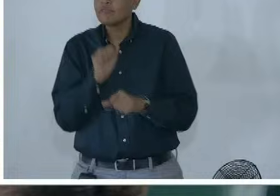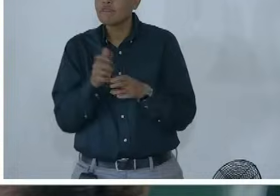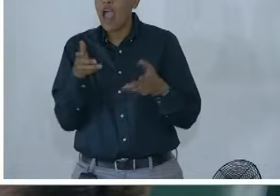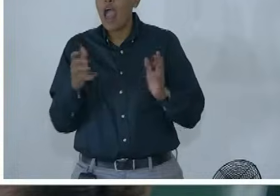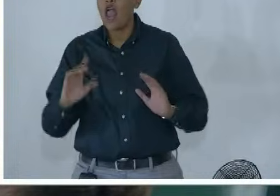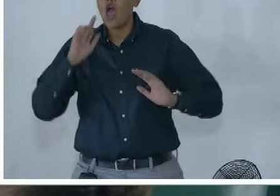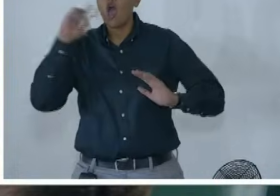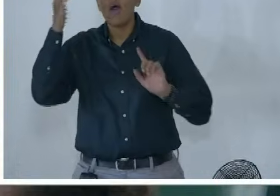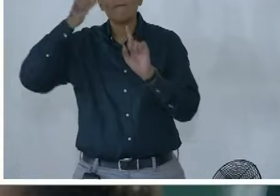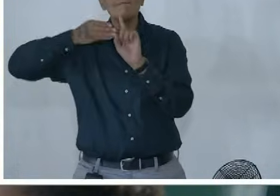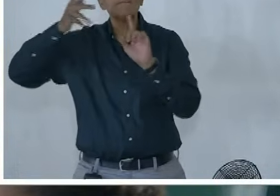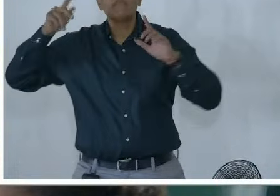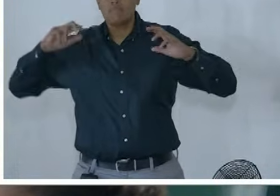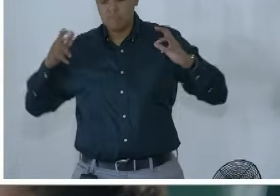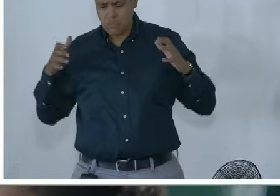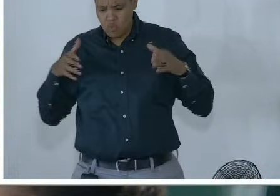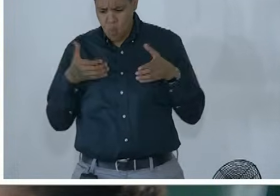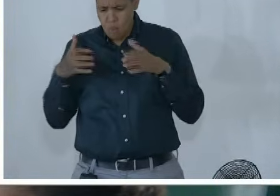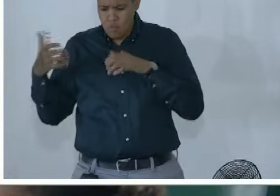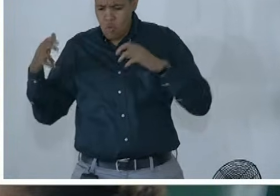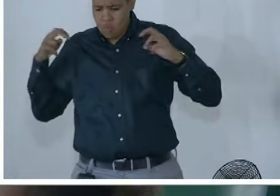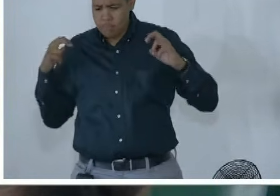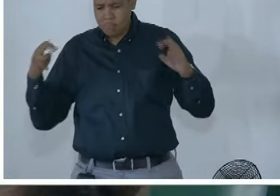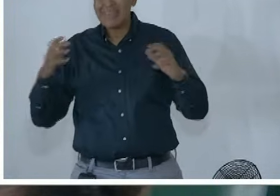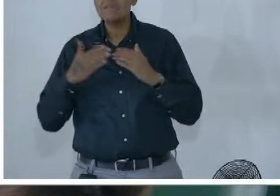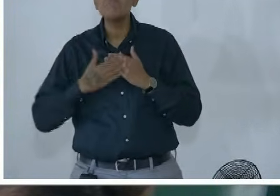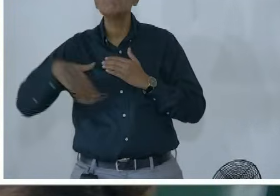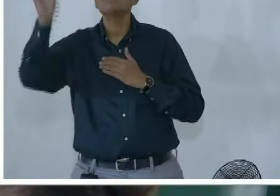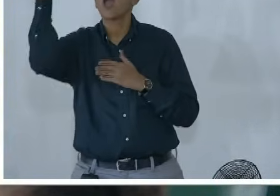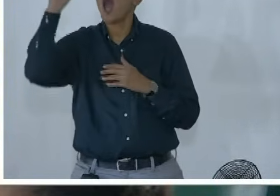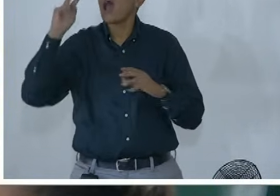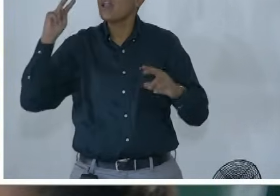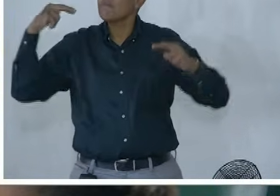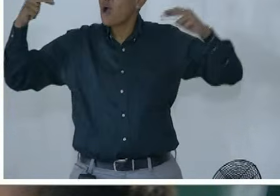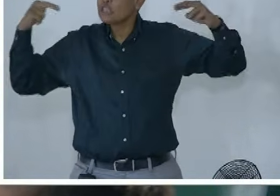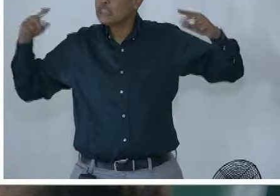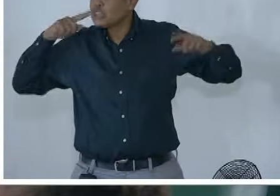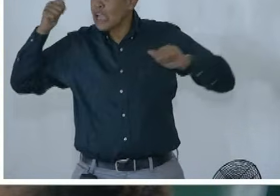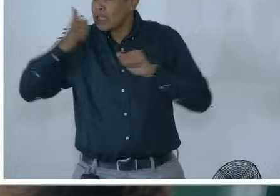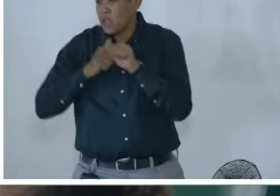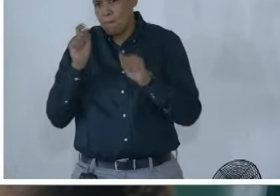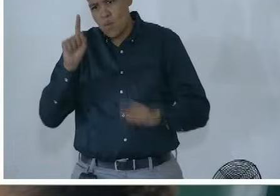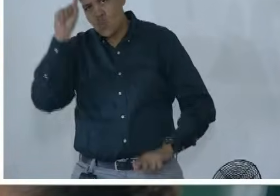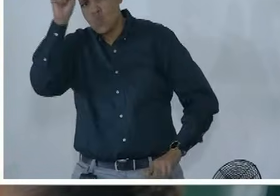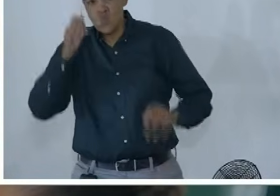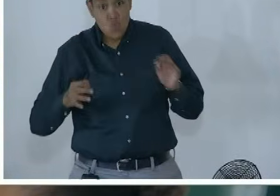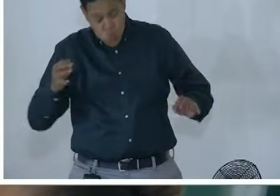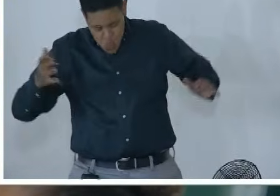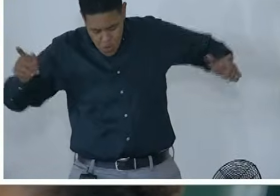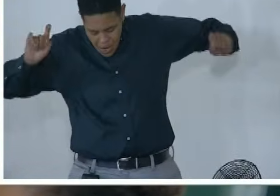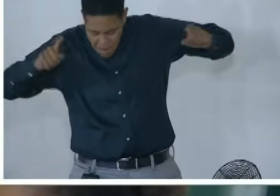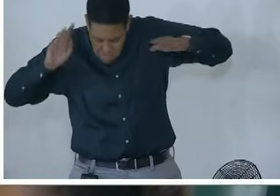allows parties to move beyond positions that each person has and to